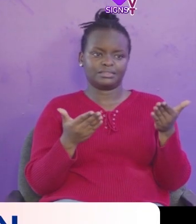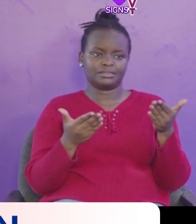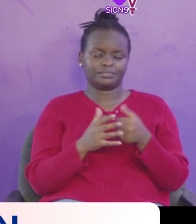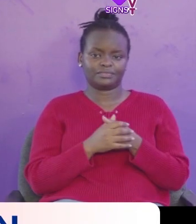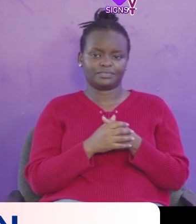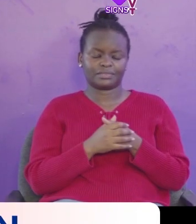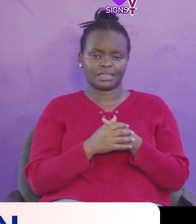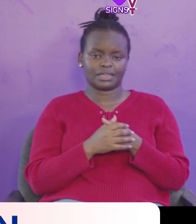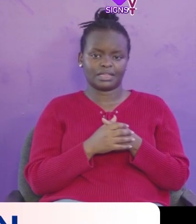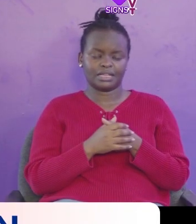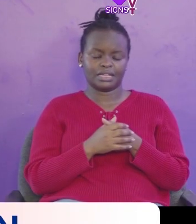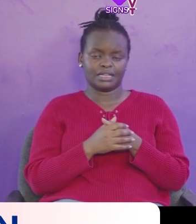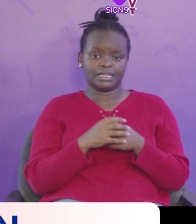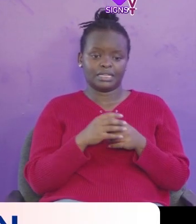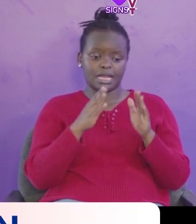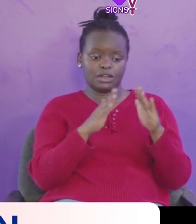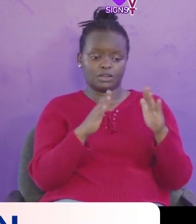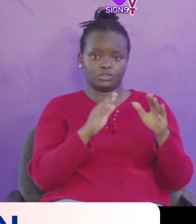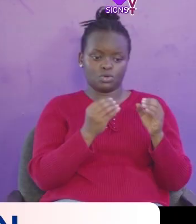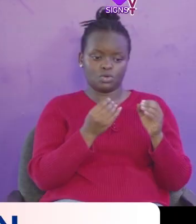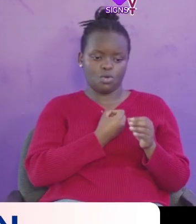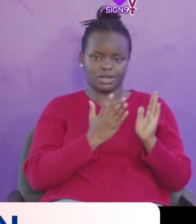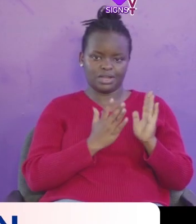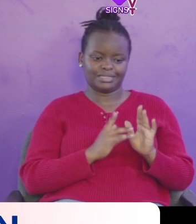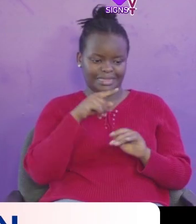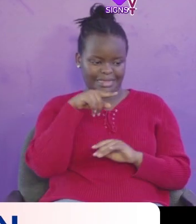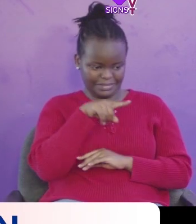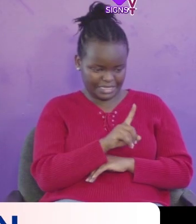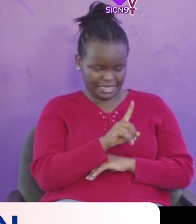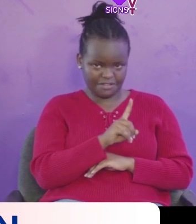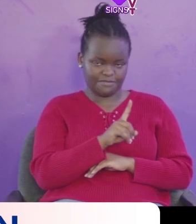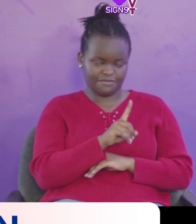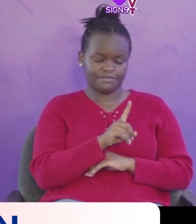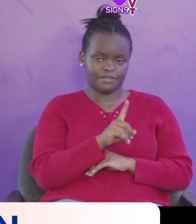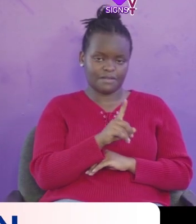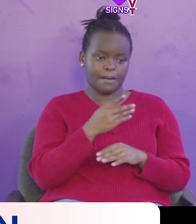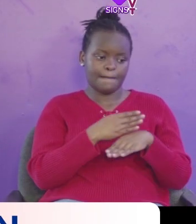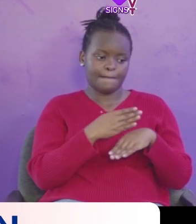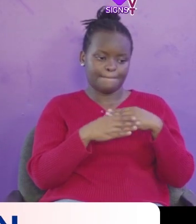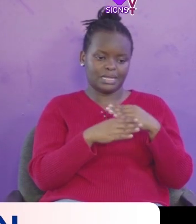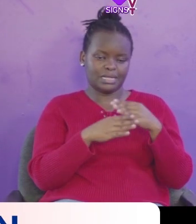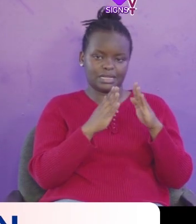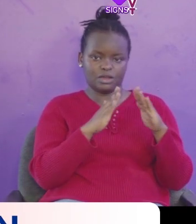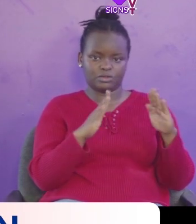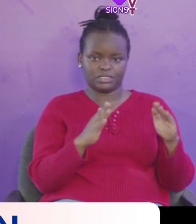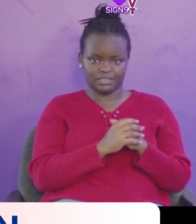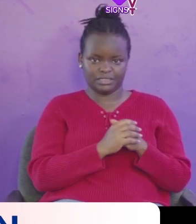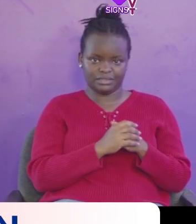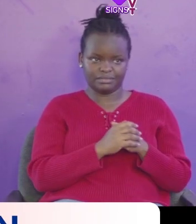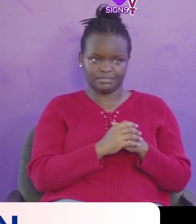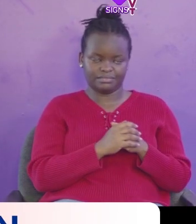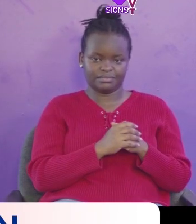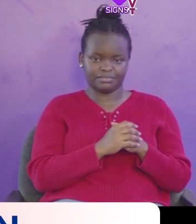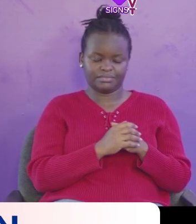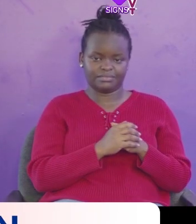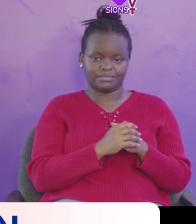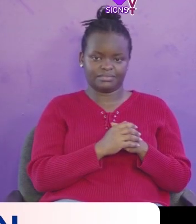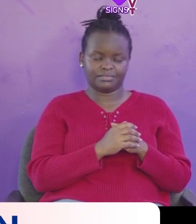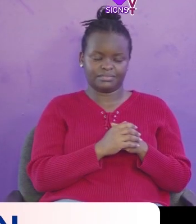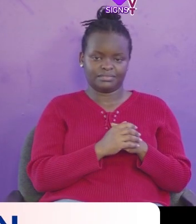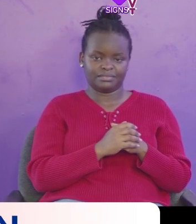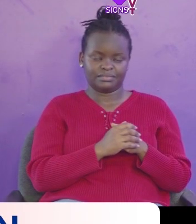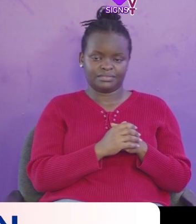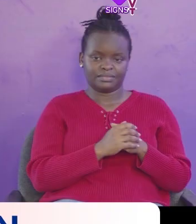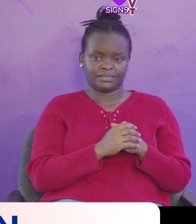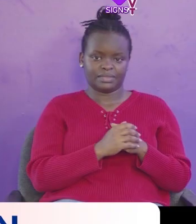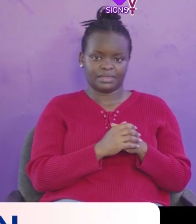Mukuru nafasi wenyewe wa upgrade slum. Kwa nini? Especially hizi vibanda. Si ndio?